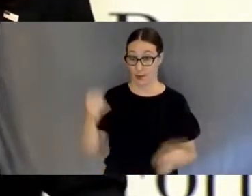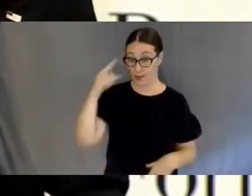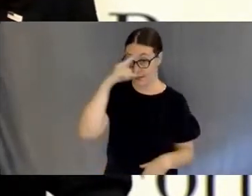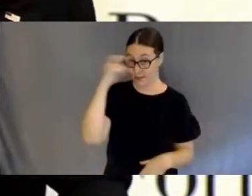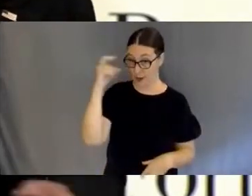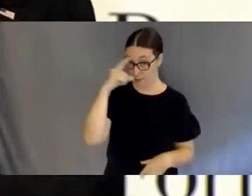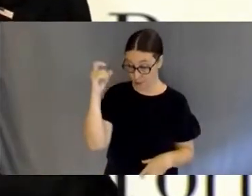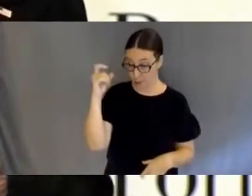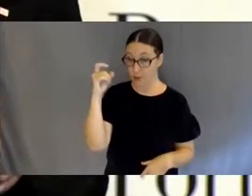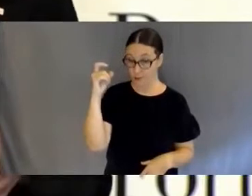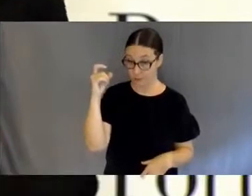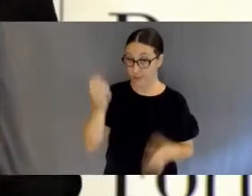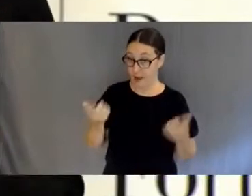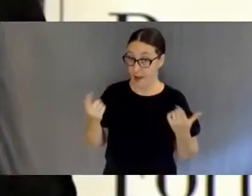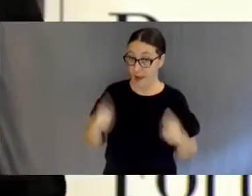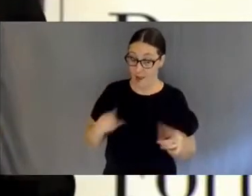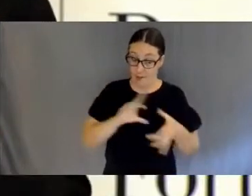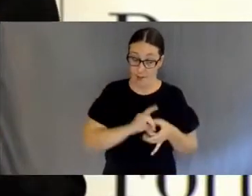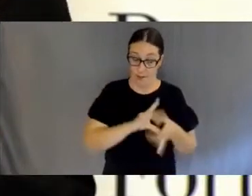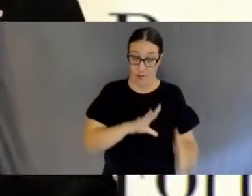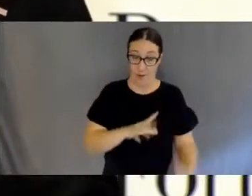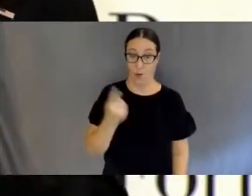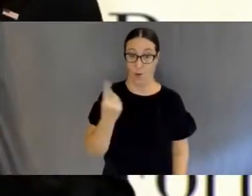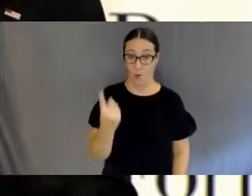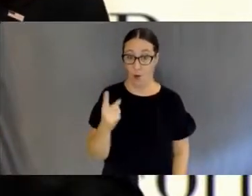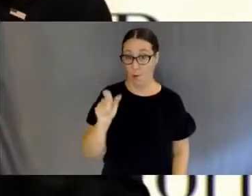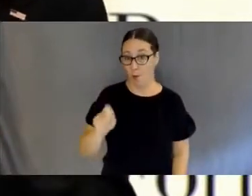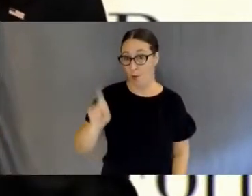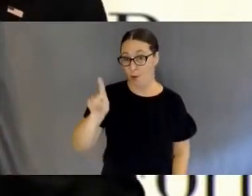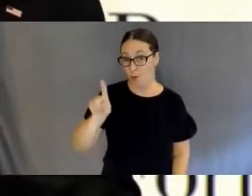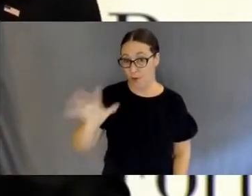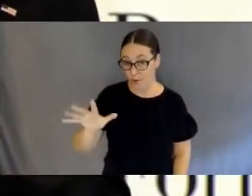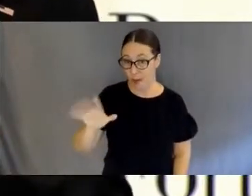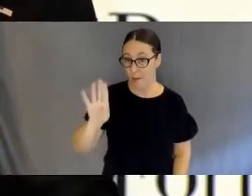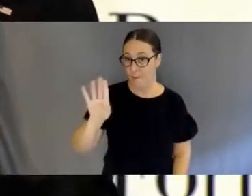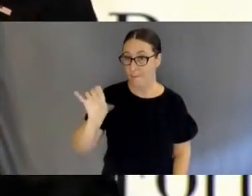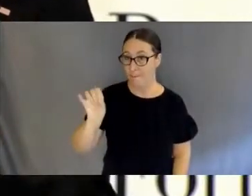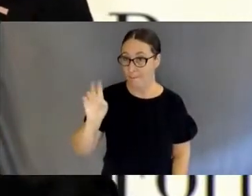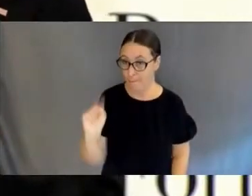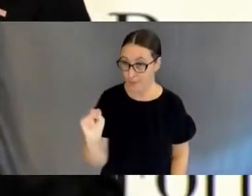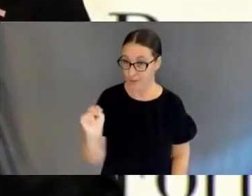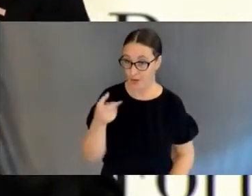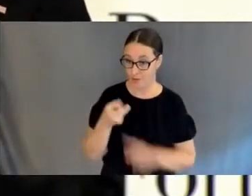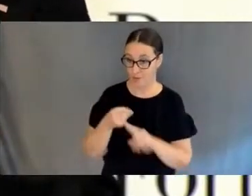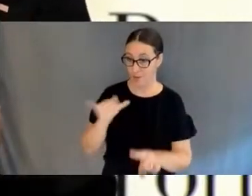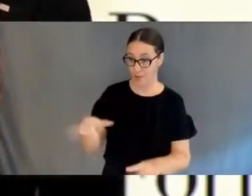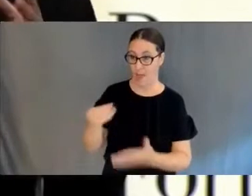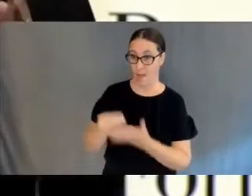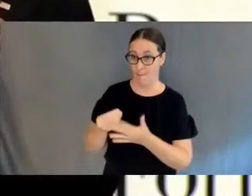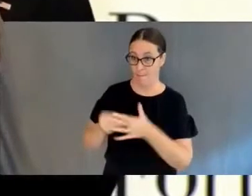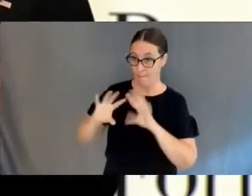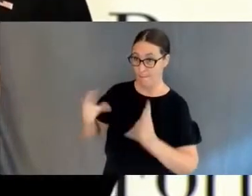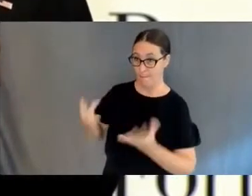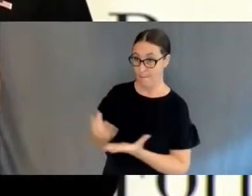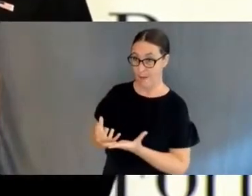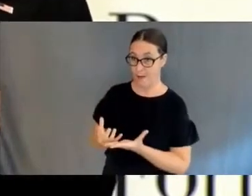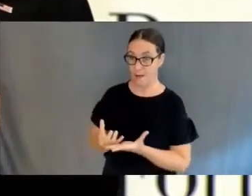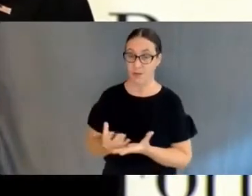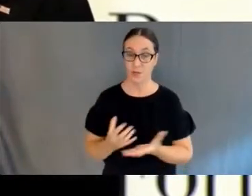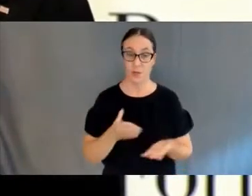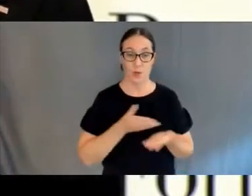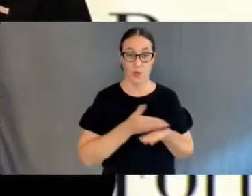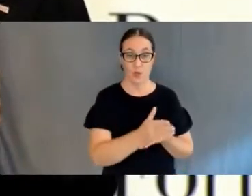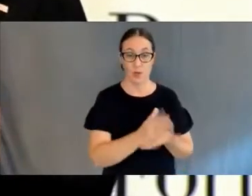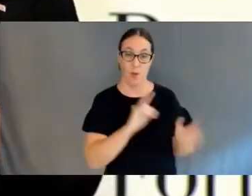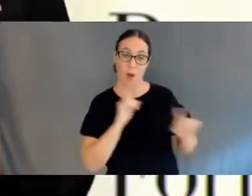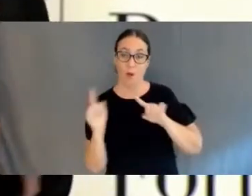And this summer, we released $1.25 billion of those dollars through our rapid